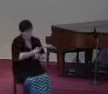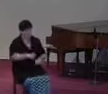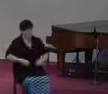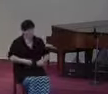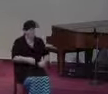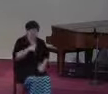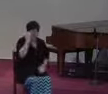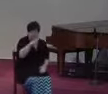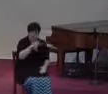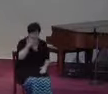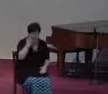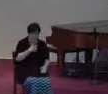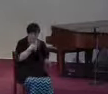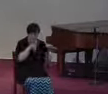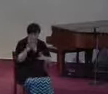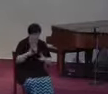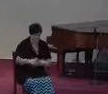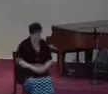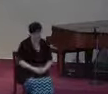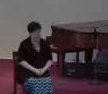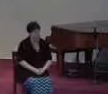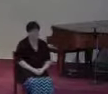I don't know if I'm ready.